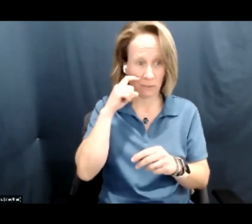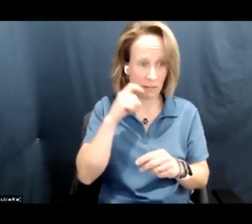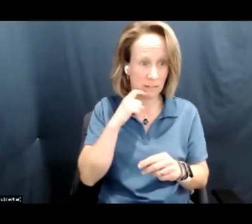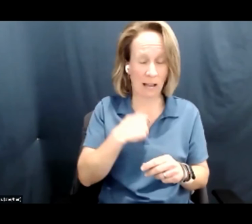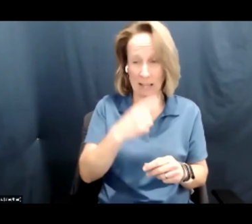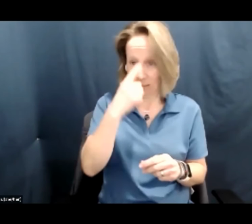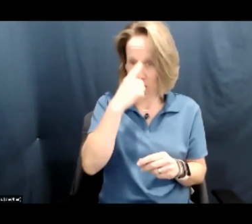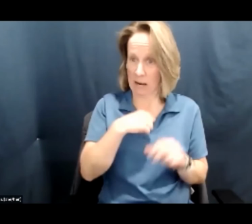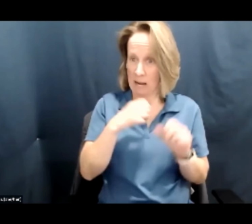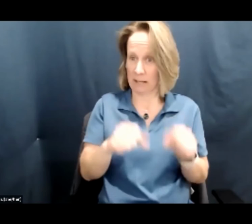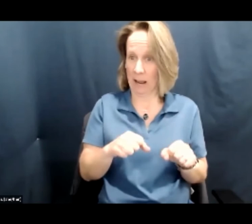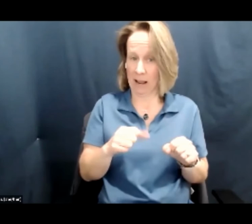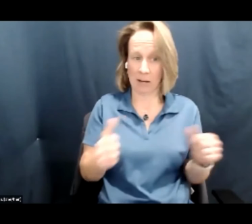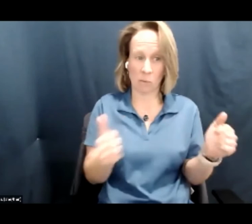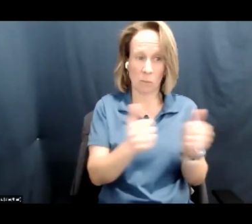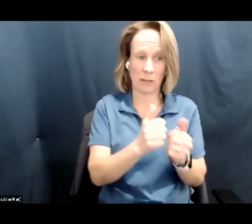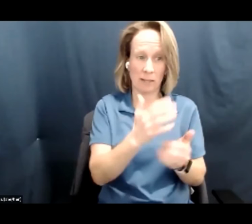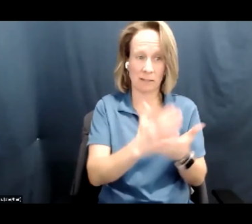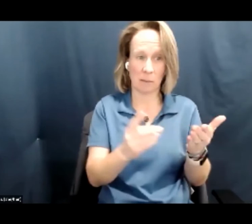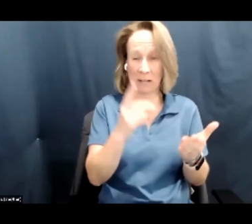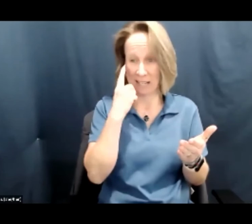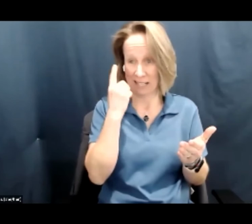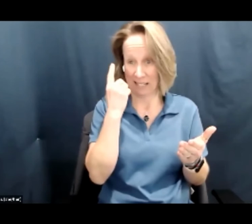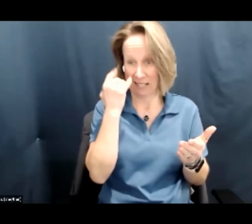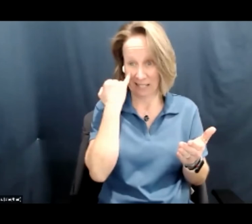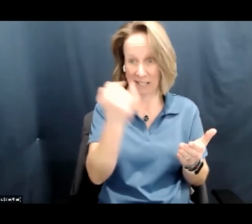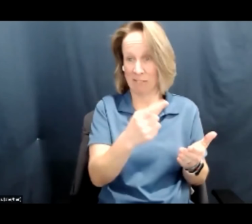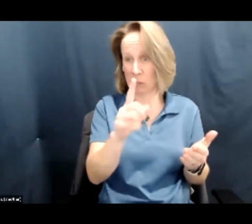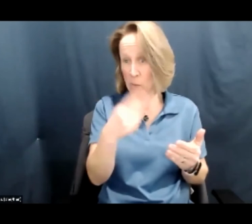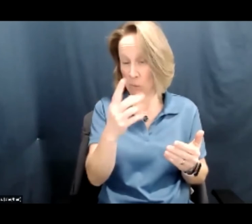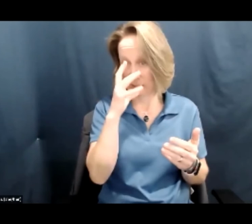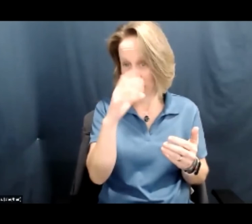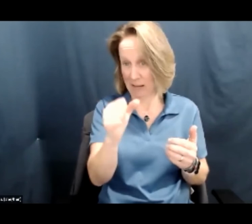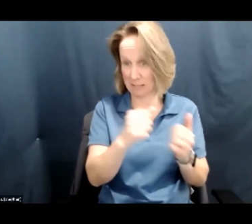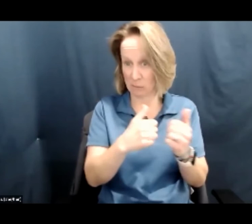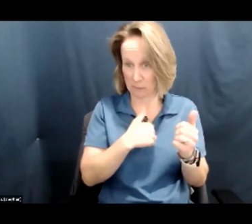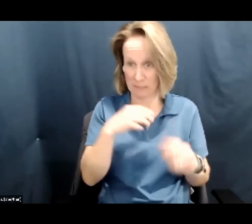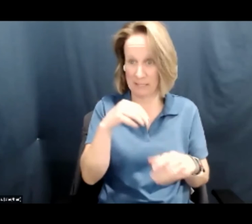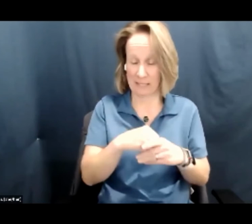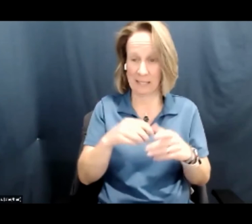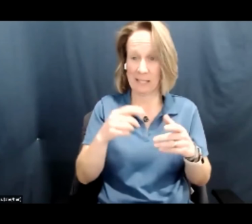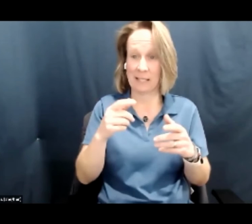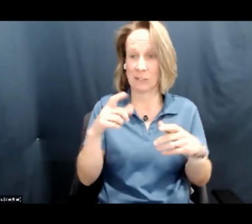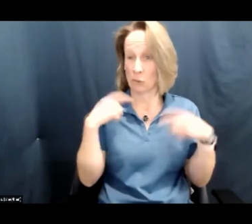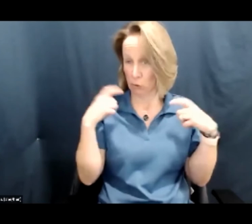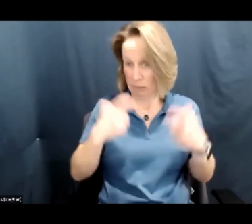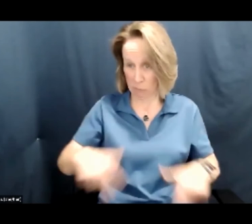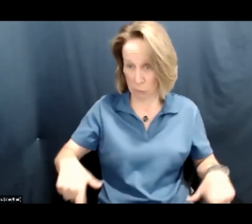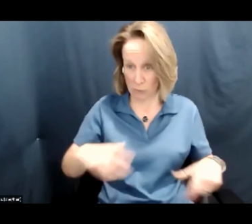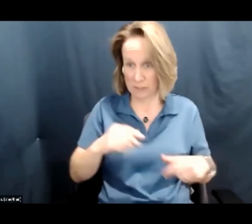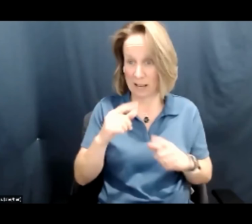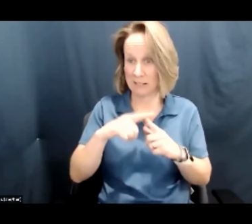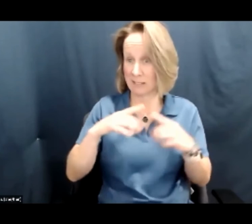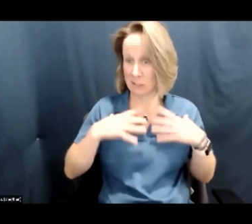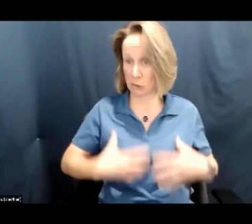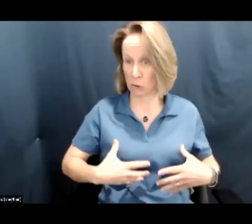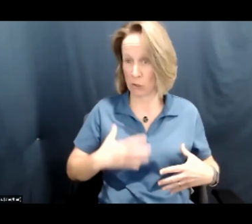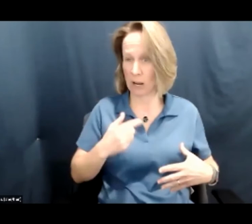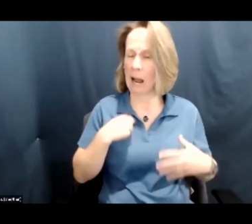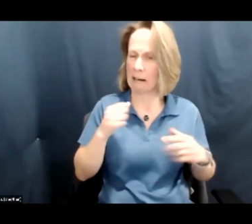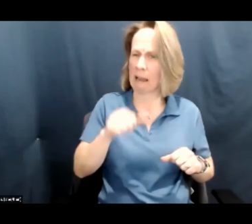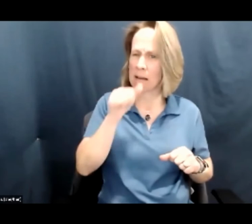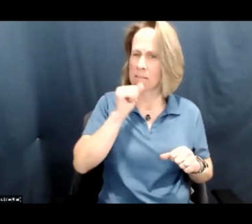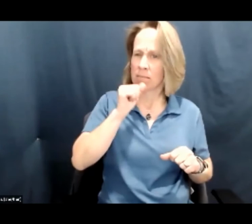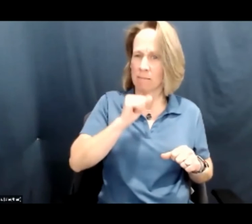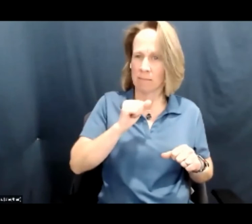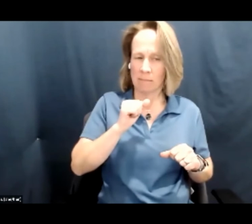who is, if they're just attracted to me when I'm in gym shorts and a t-shirt, I can live with it. And now I'm in a place where I'm like, no, you don't get